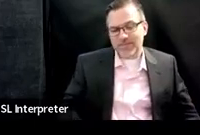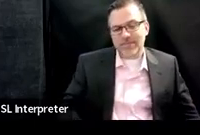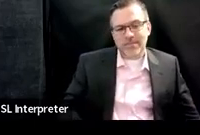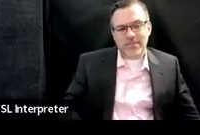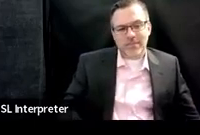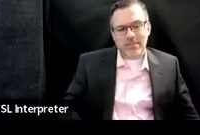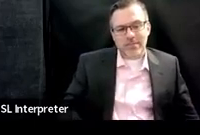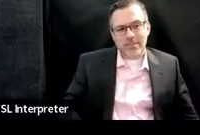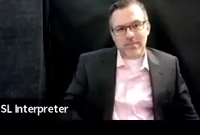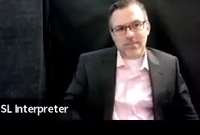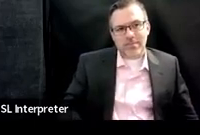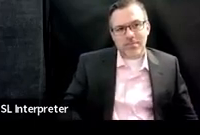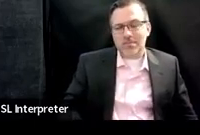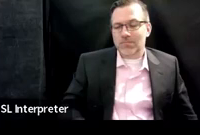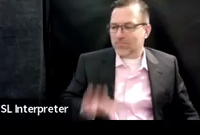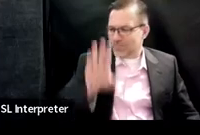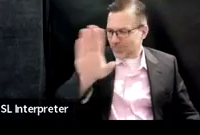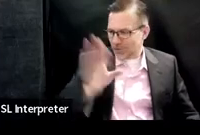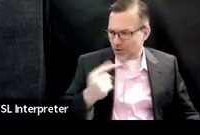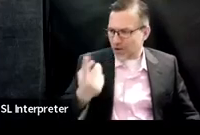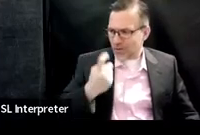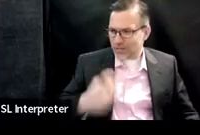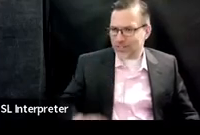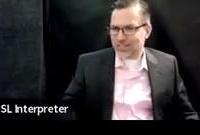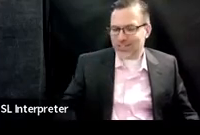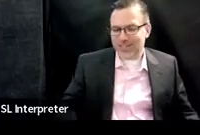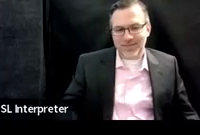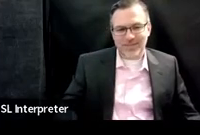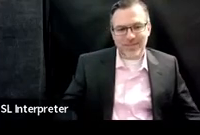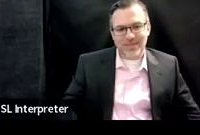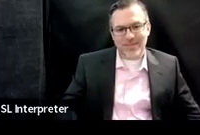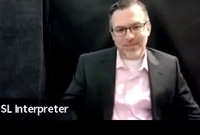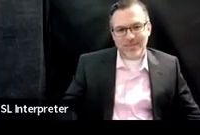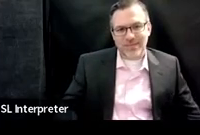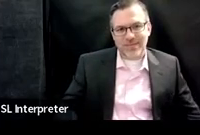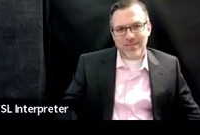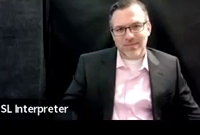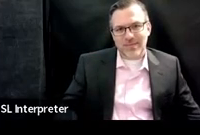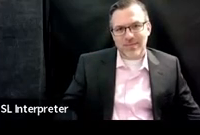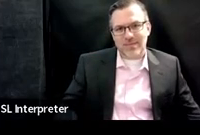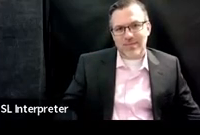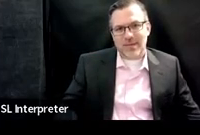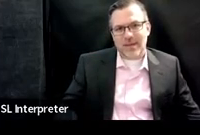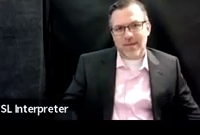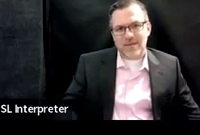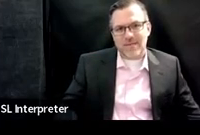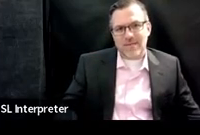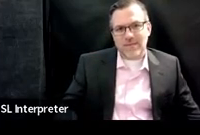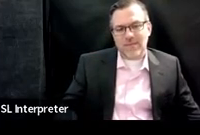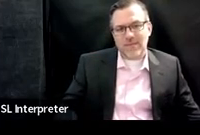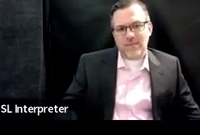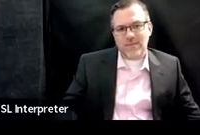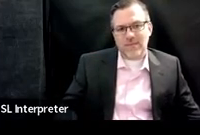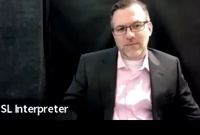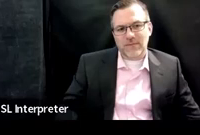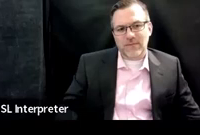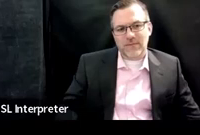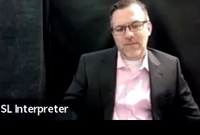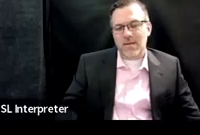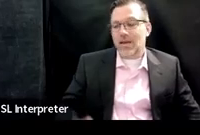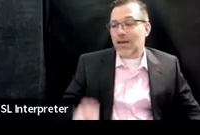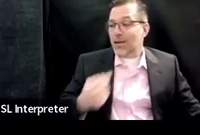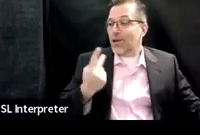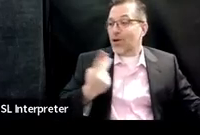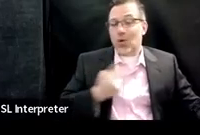All right. Great question. Yeah, good question. I mean, we're always learning too. So this is good.